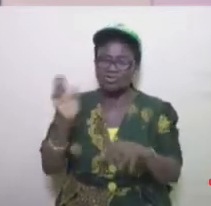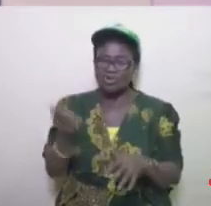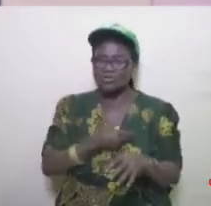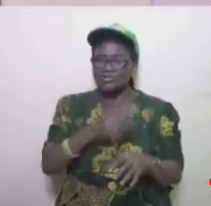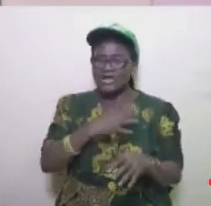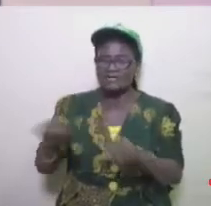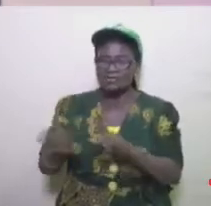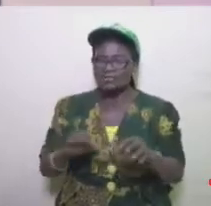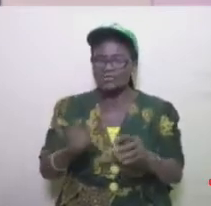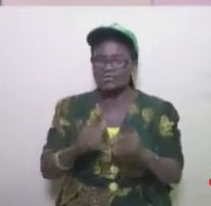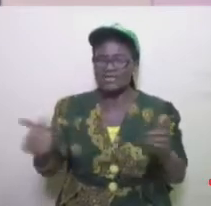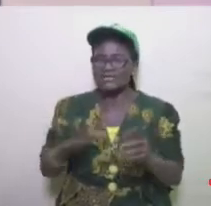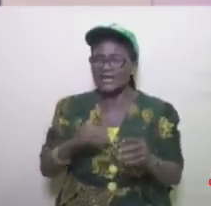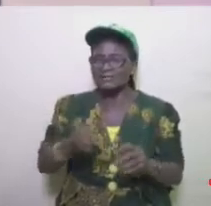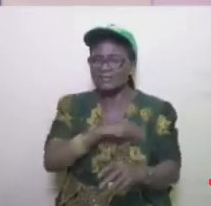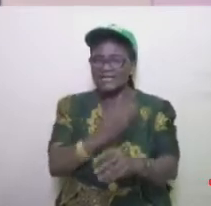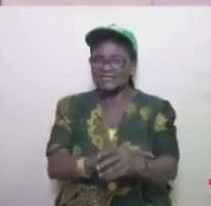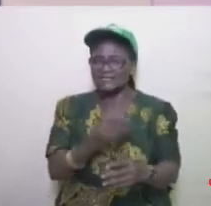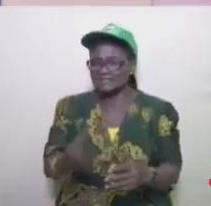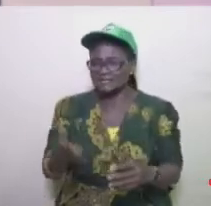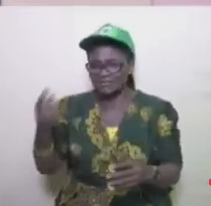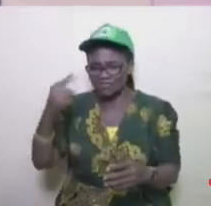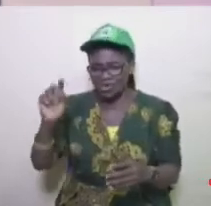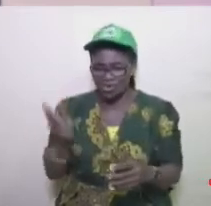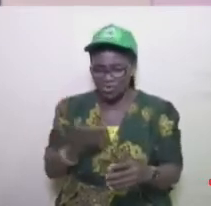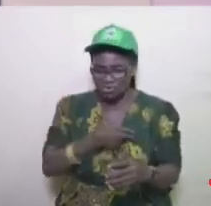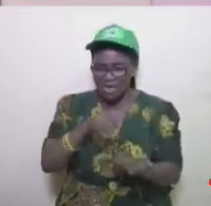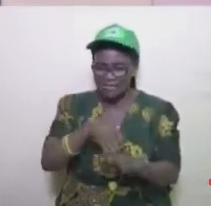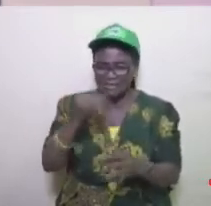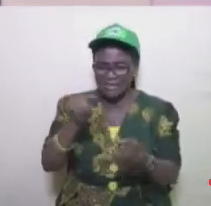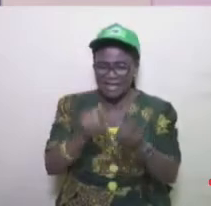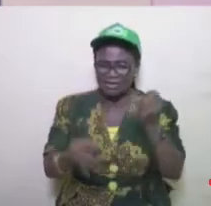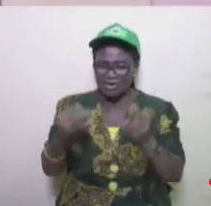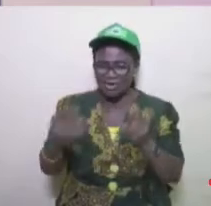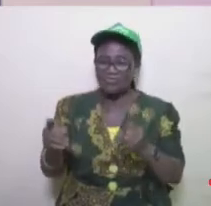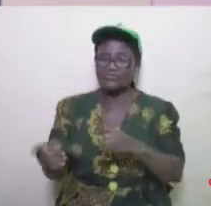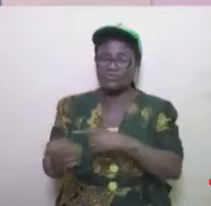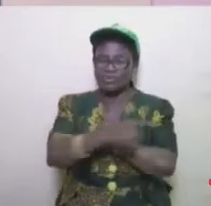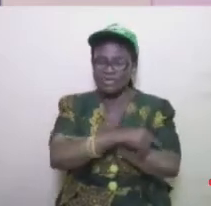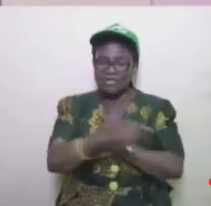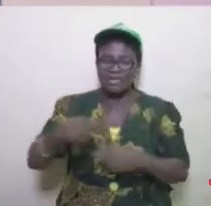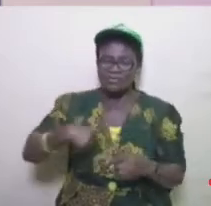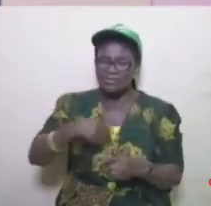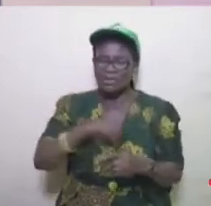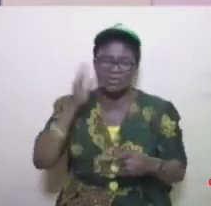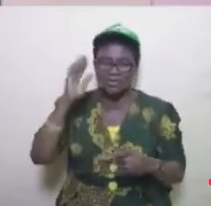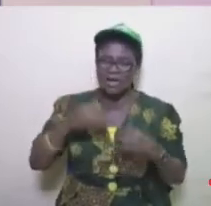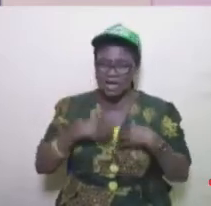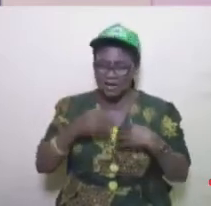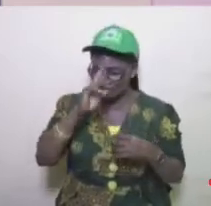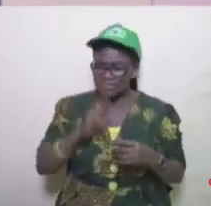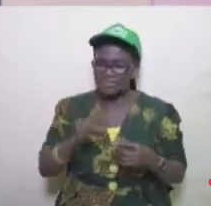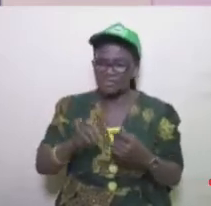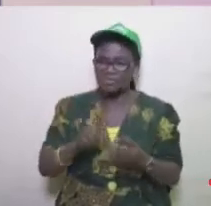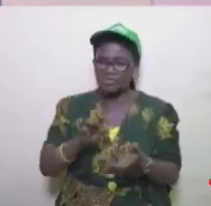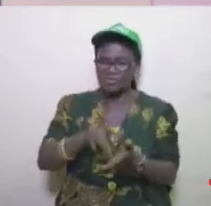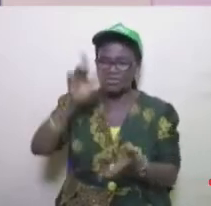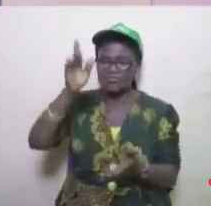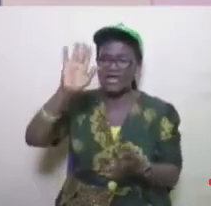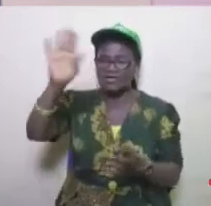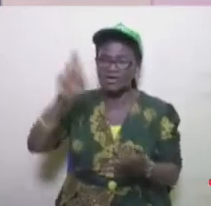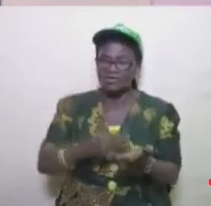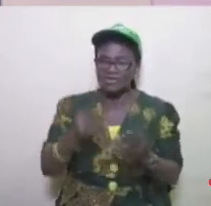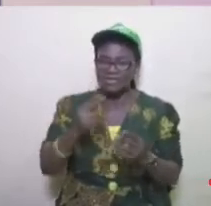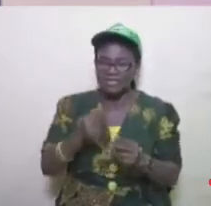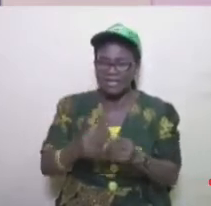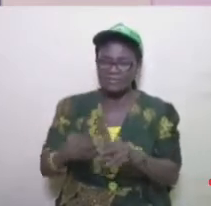you will do great and mighty things for us. And God of heaven, at the end of today, will have reason to glorify your name. Amen.